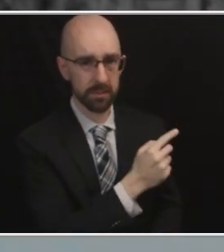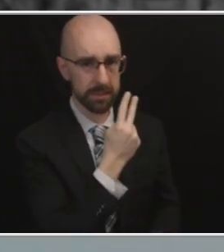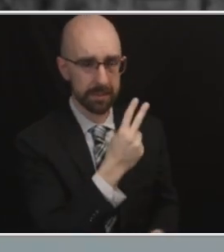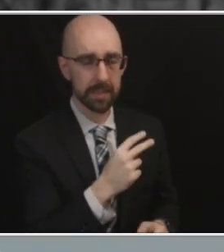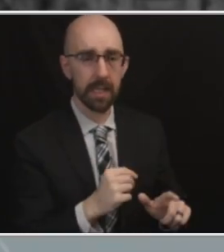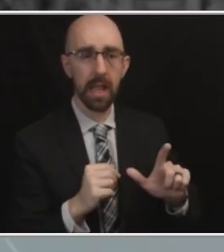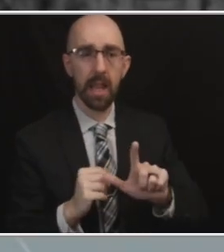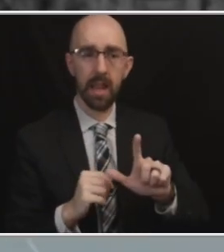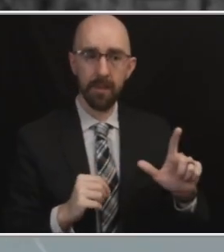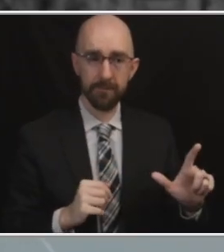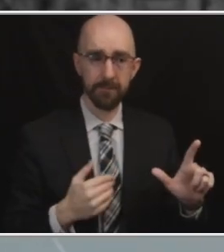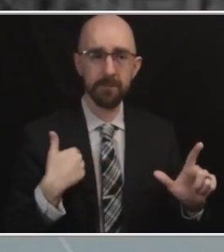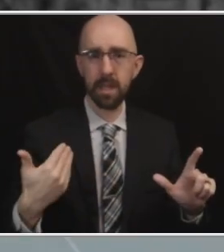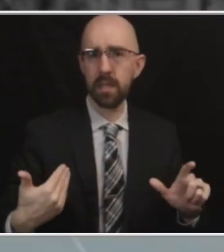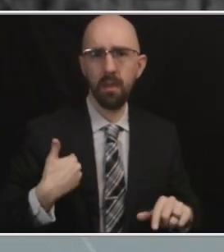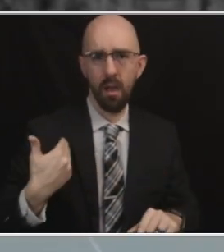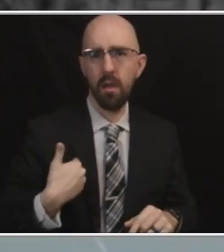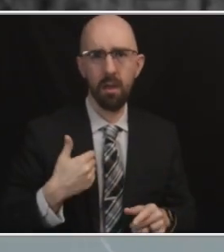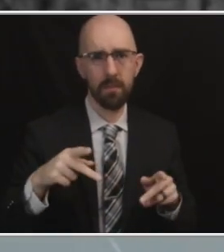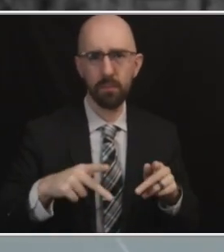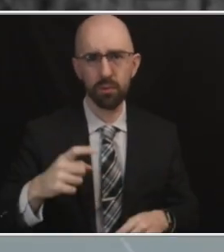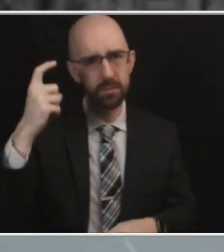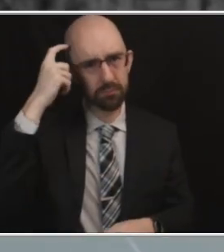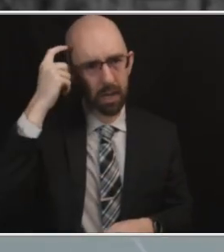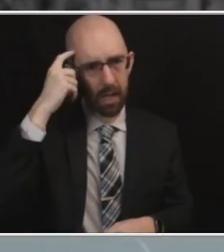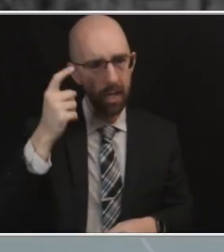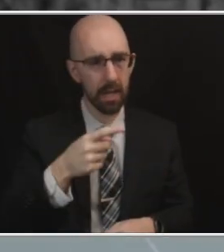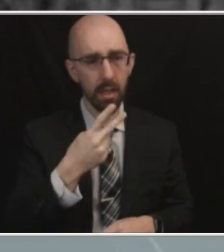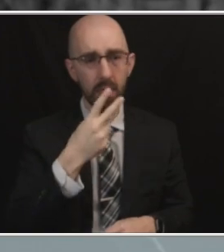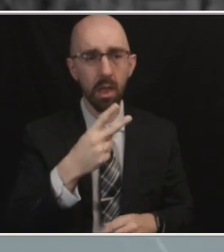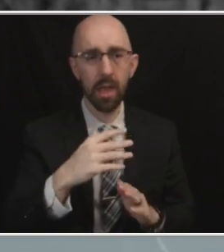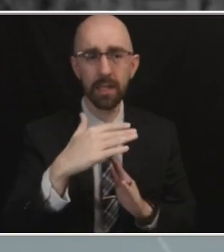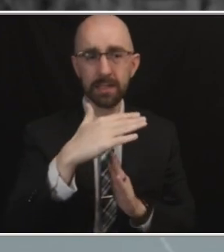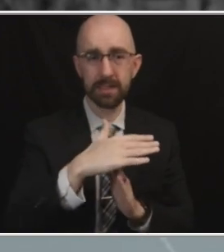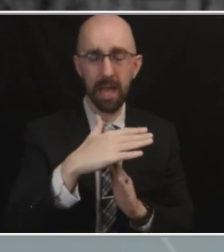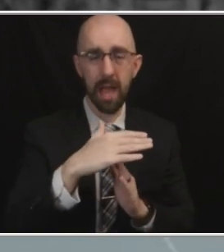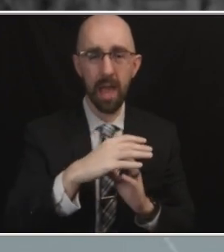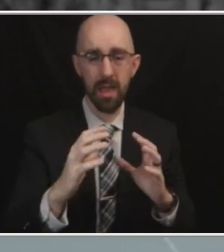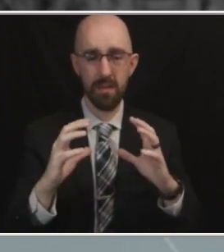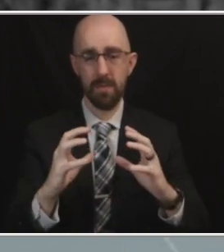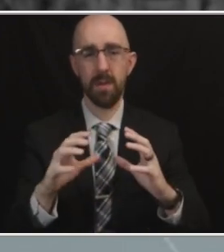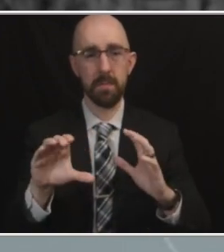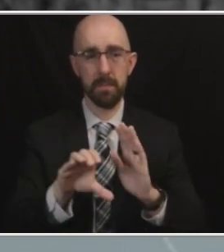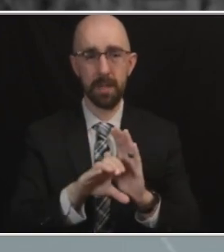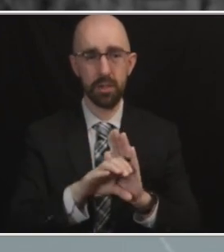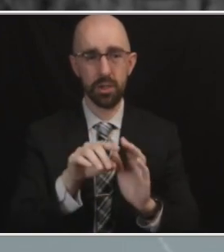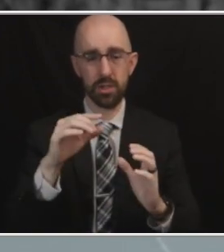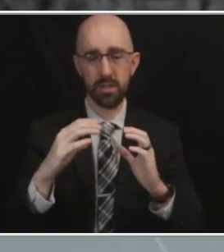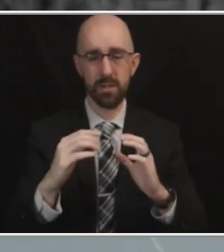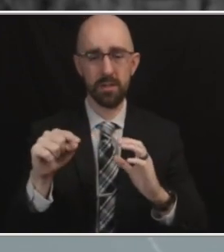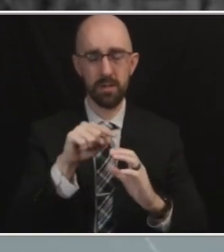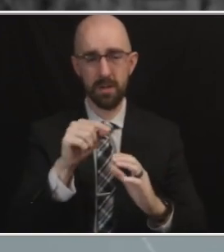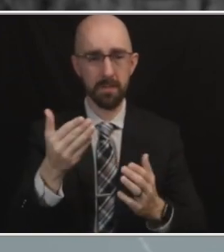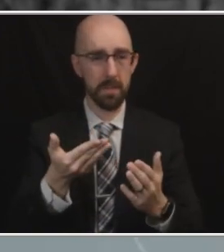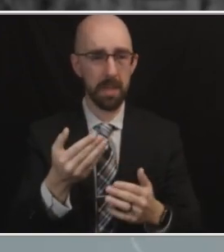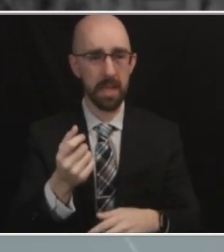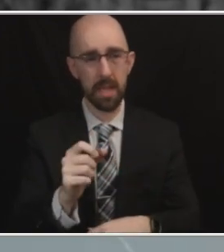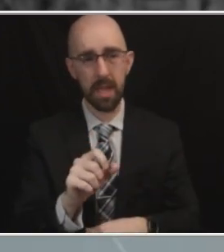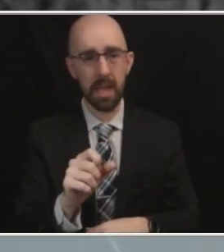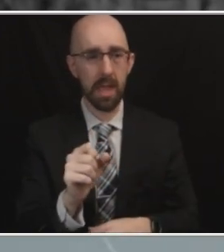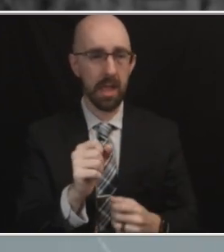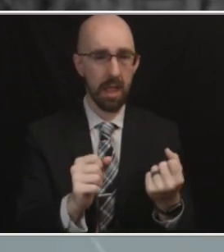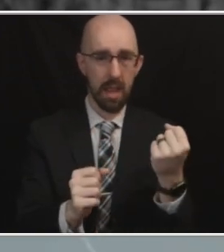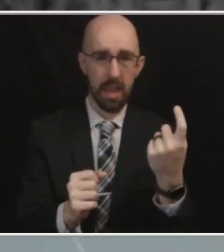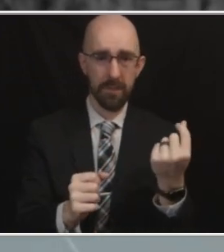very young person's brain. And if we look at the top of those pictures, sort of from maybe 11 o'clock to 1 o'clock, you see